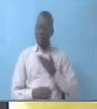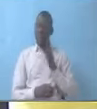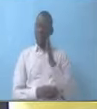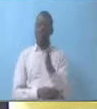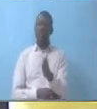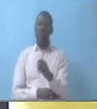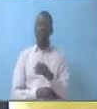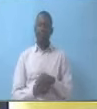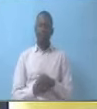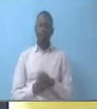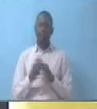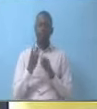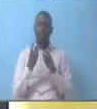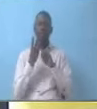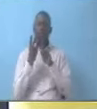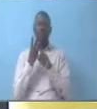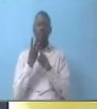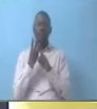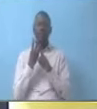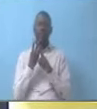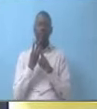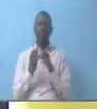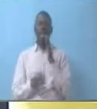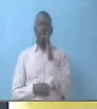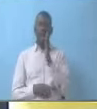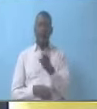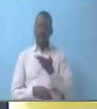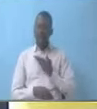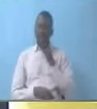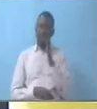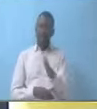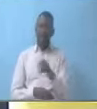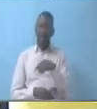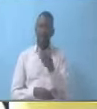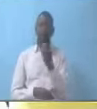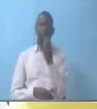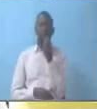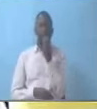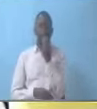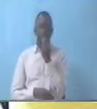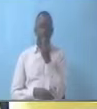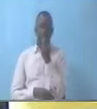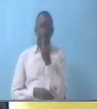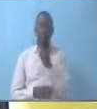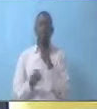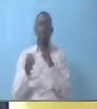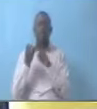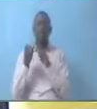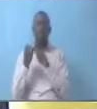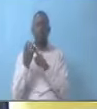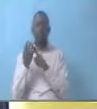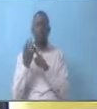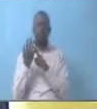kom. C. Ñettël bi. Right to food. Am chief ci dundu di